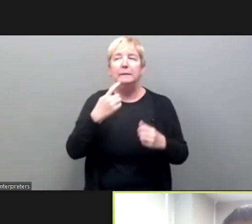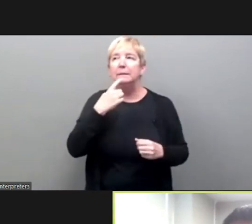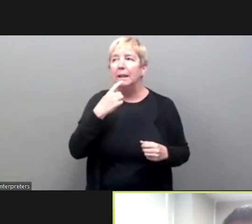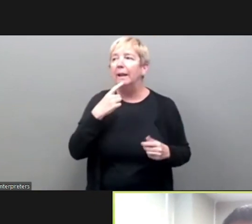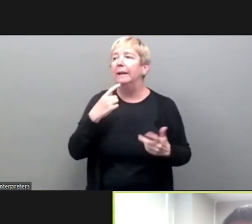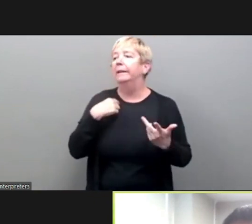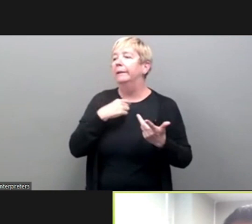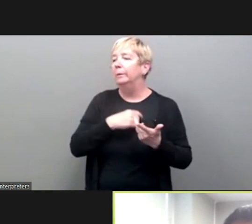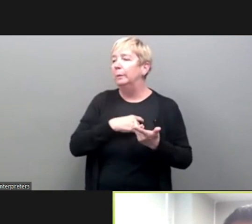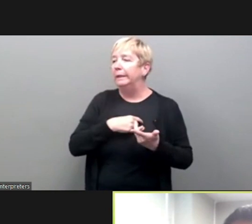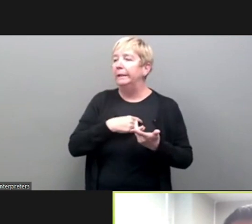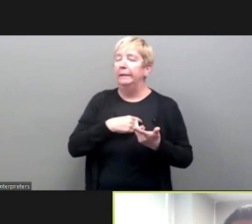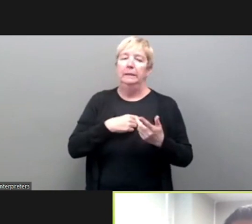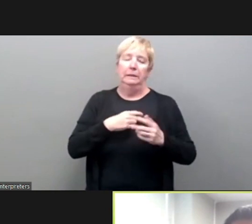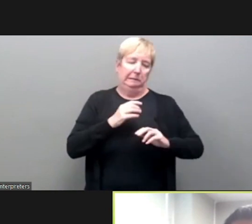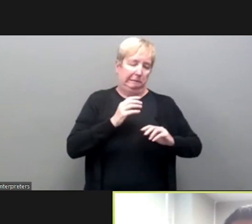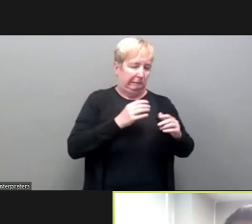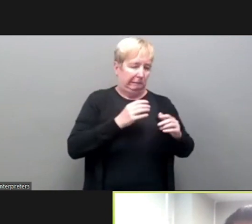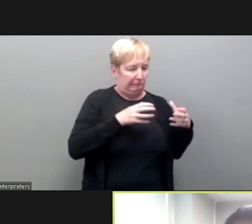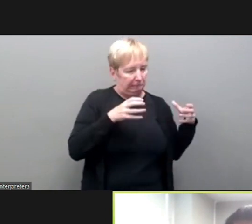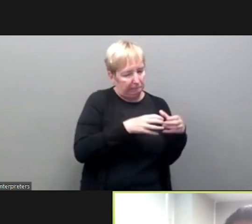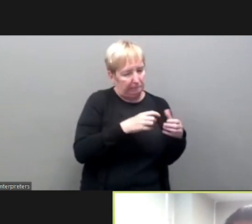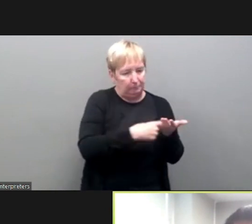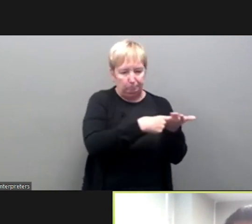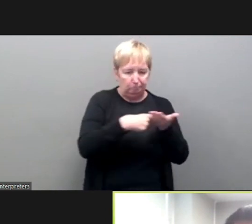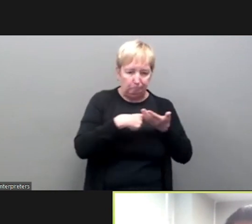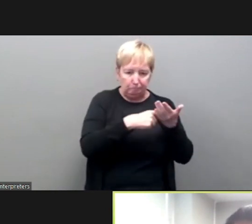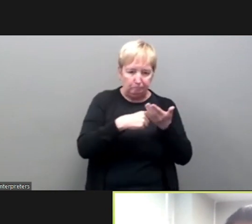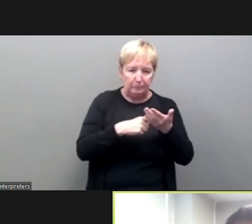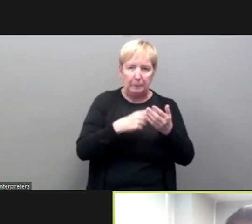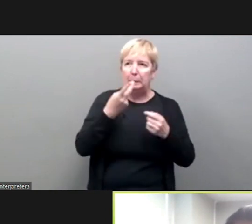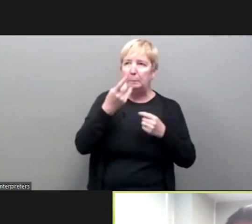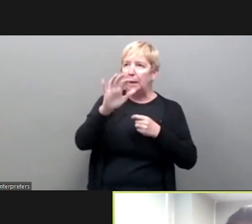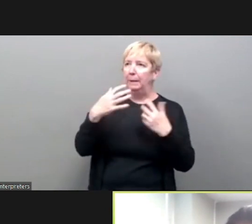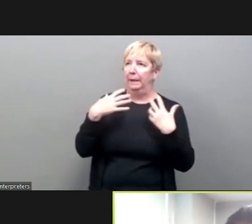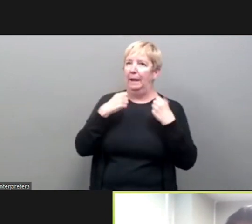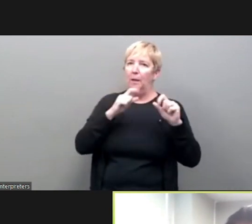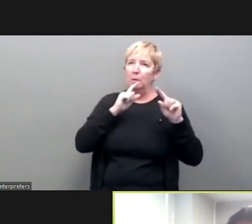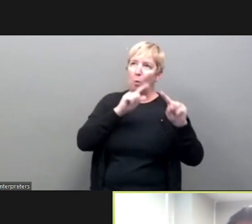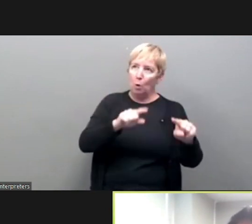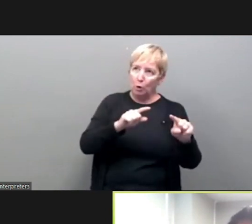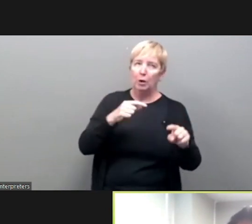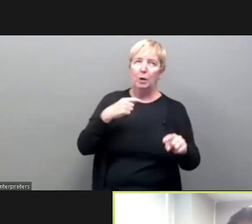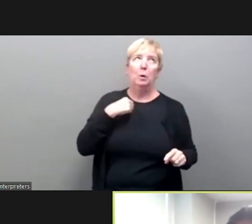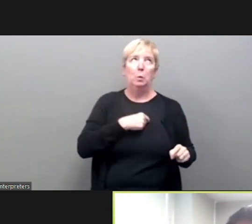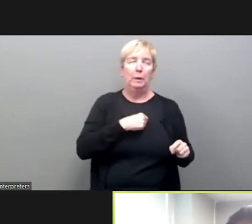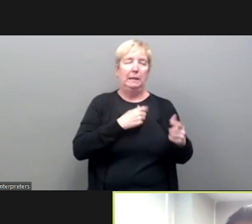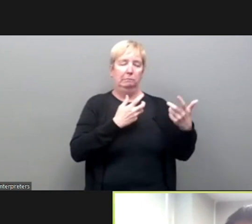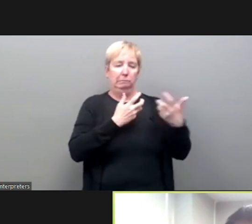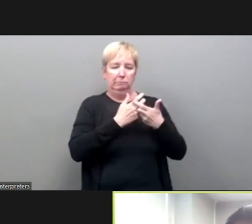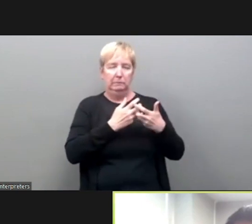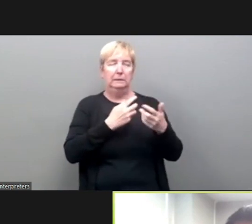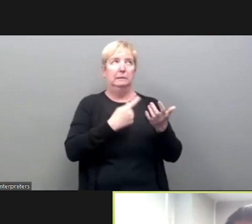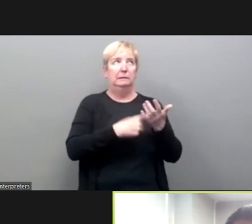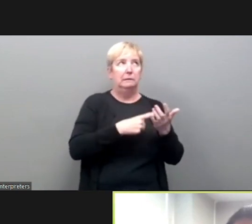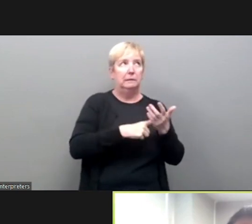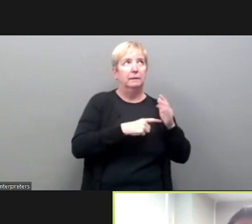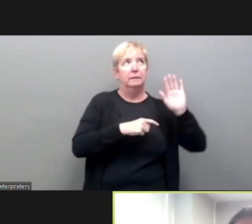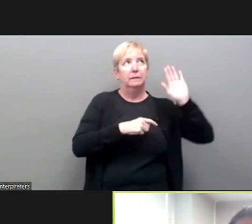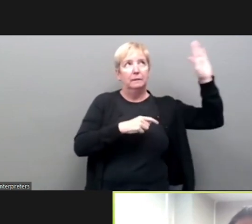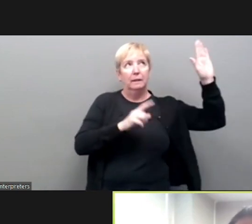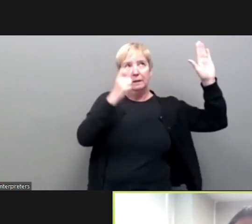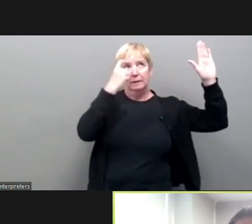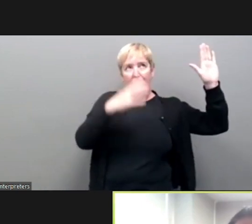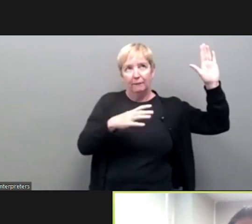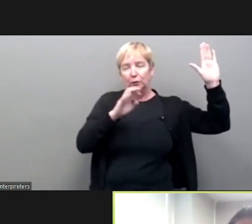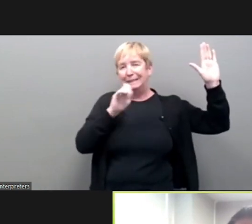for releasing the public health order, we talked about how both the governor's executive order and the public health order is really about creating a